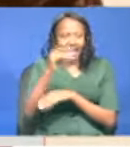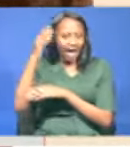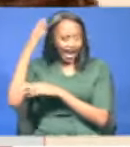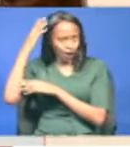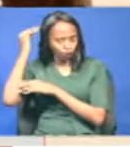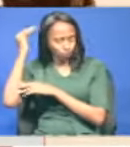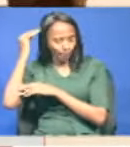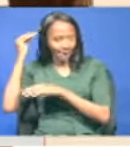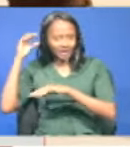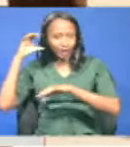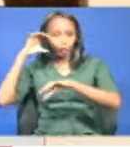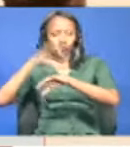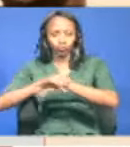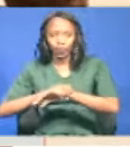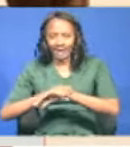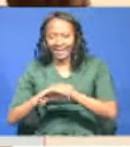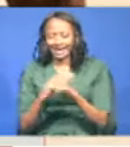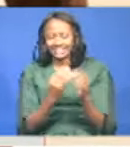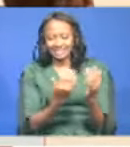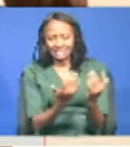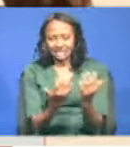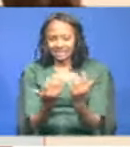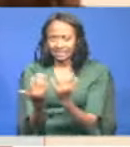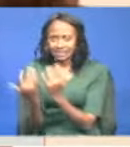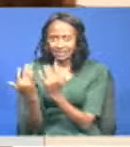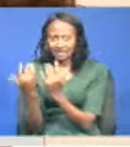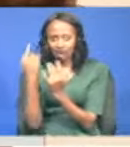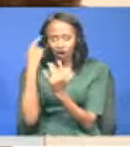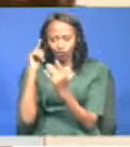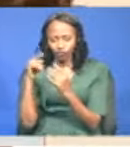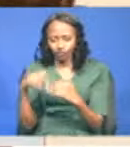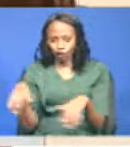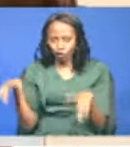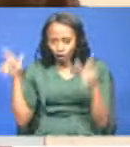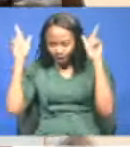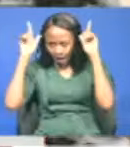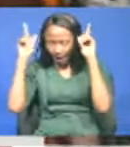malisho yetu na mambo mengi na biashara